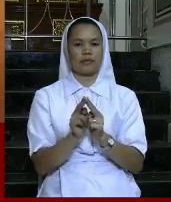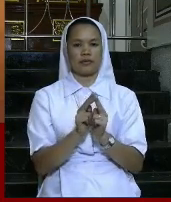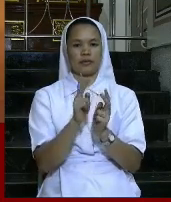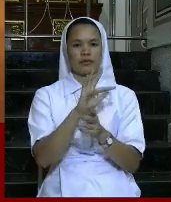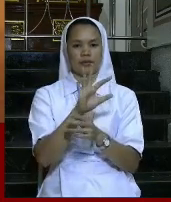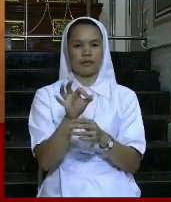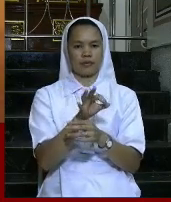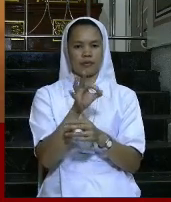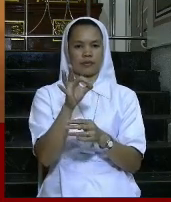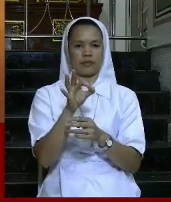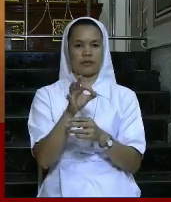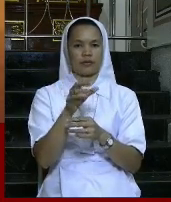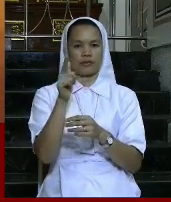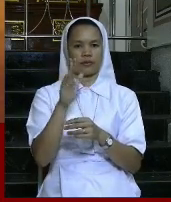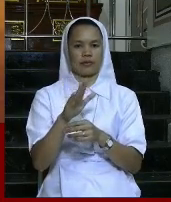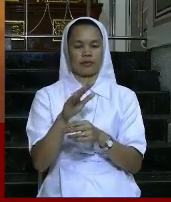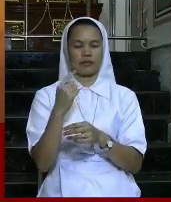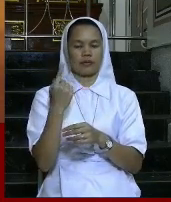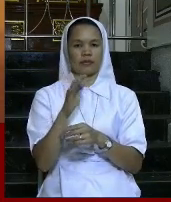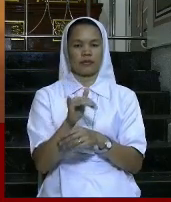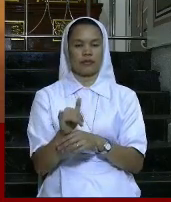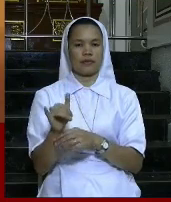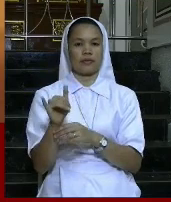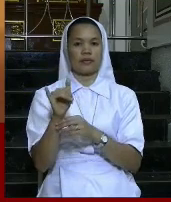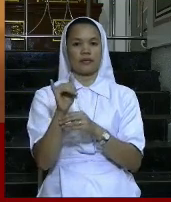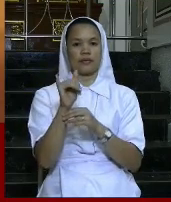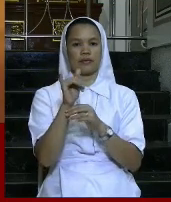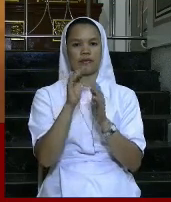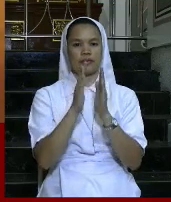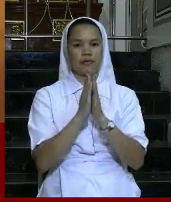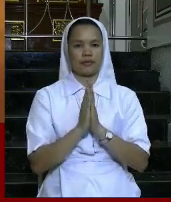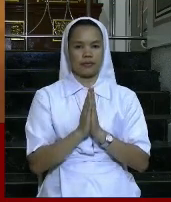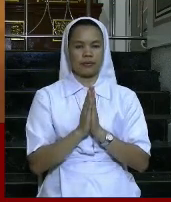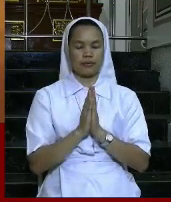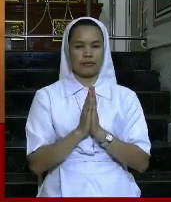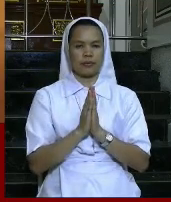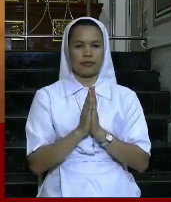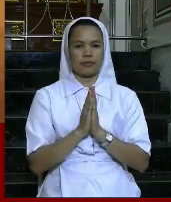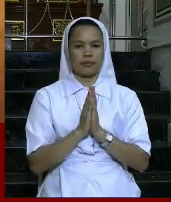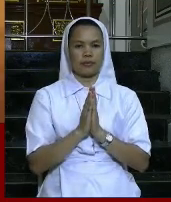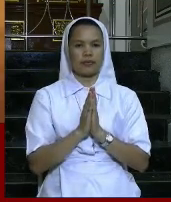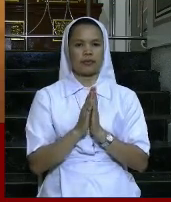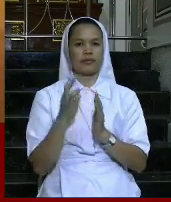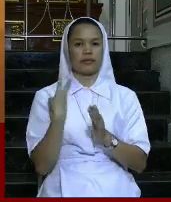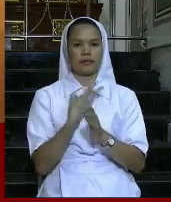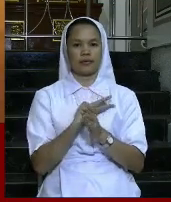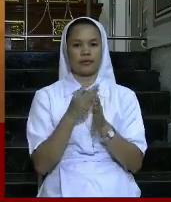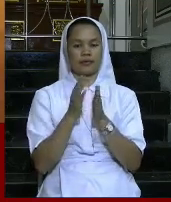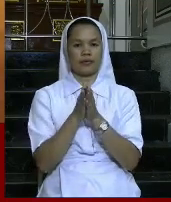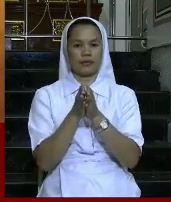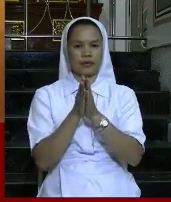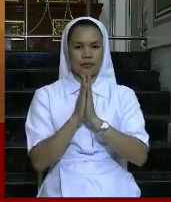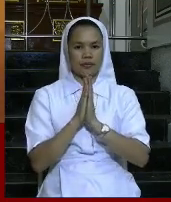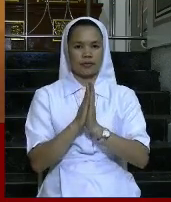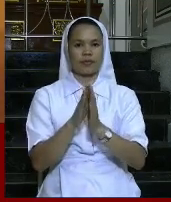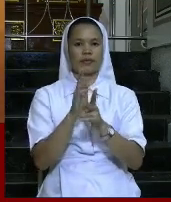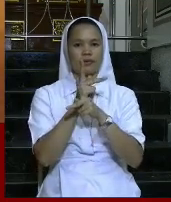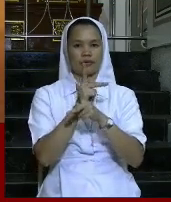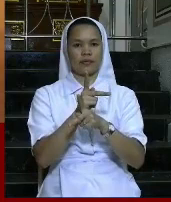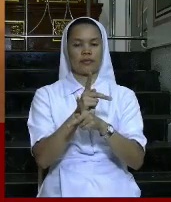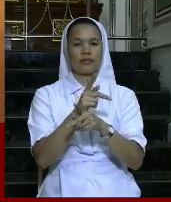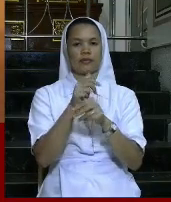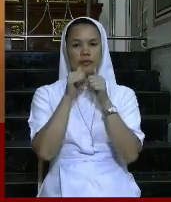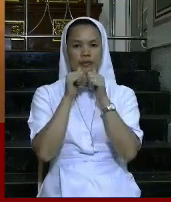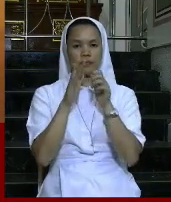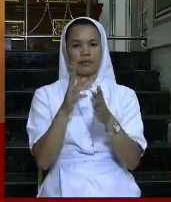unity of the Holy Spirit, one God forever and ever. Amen. We fly to your protection,